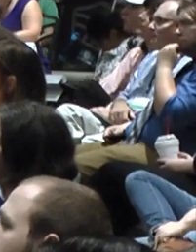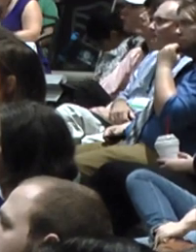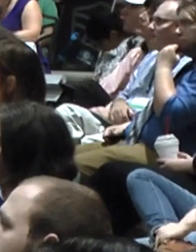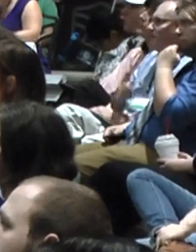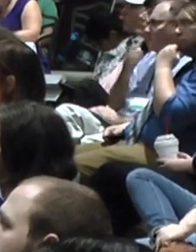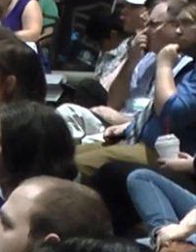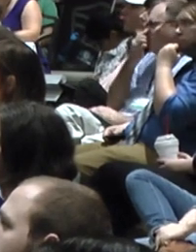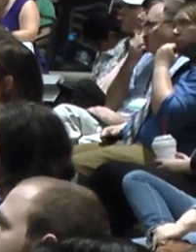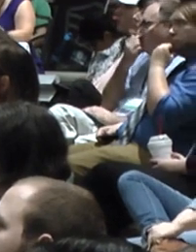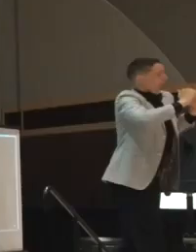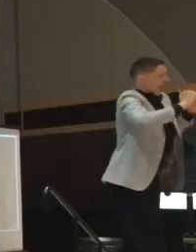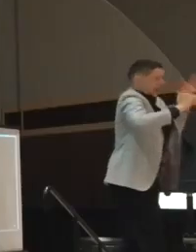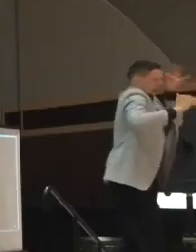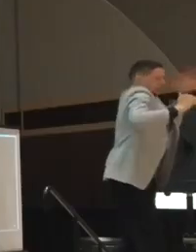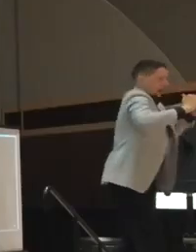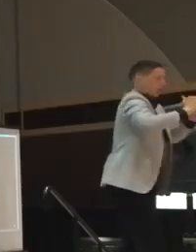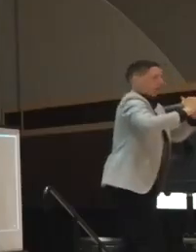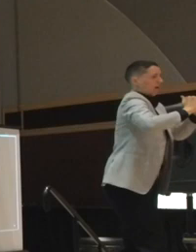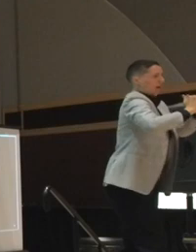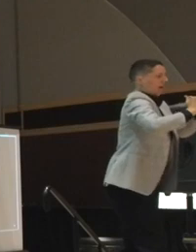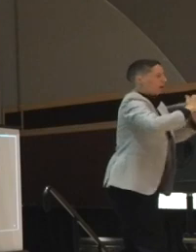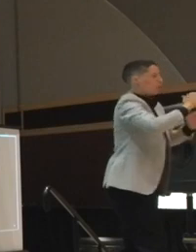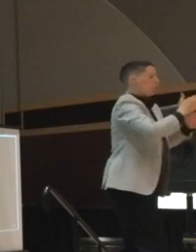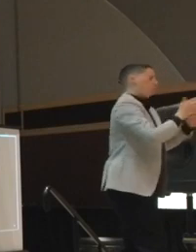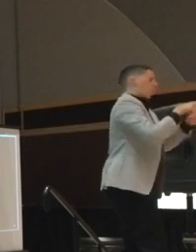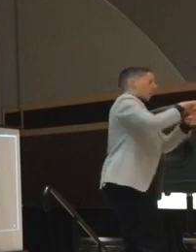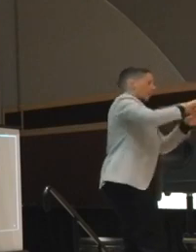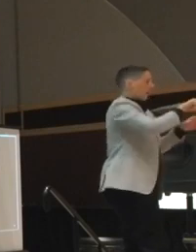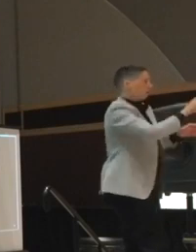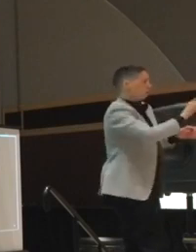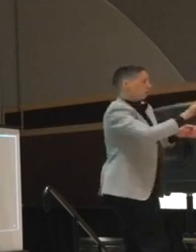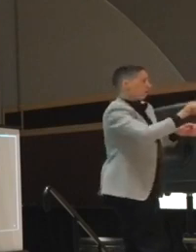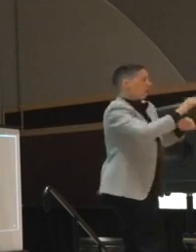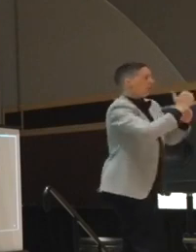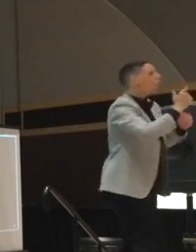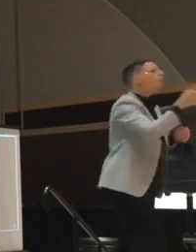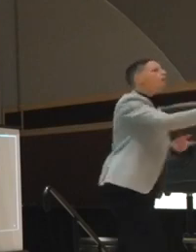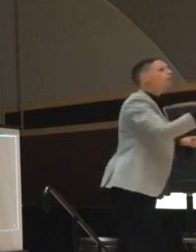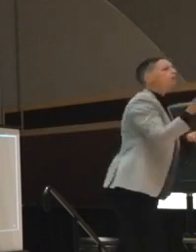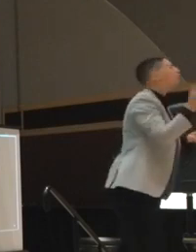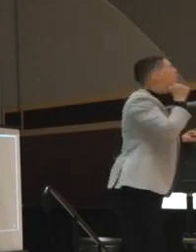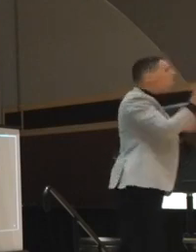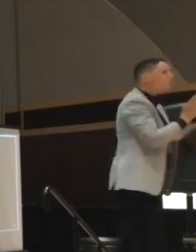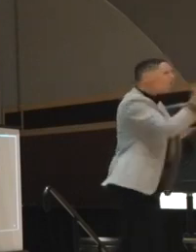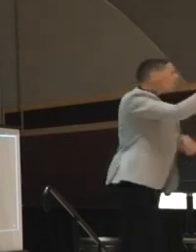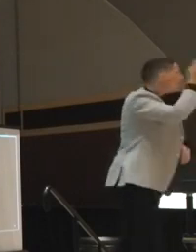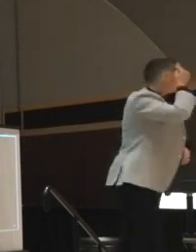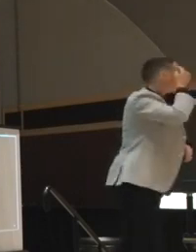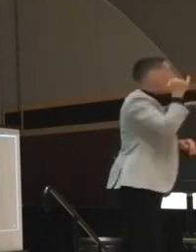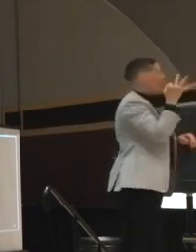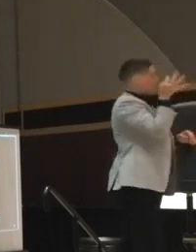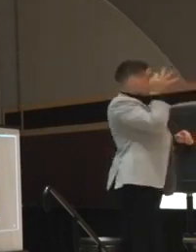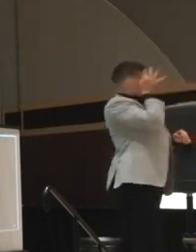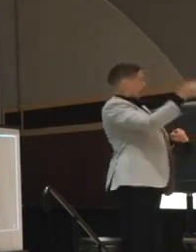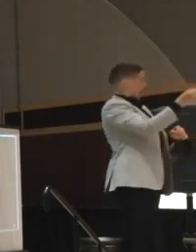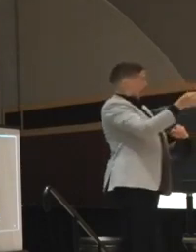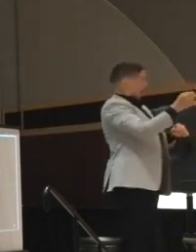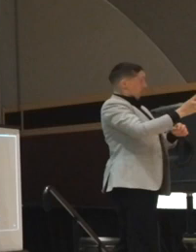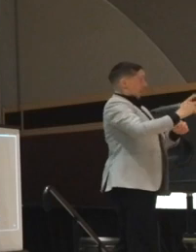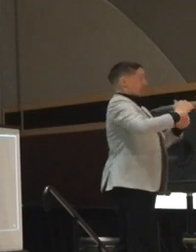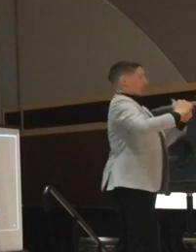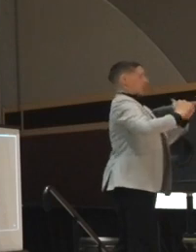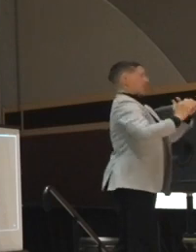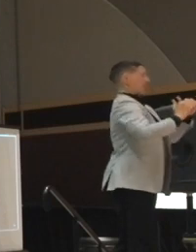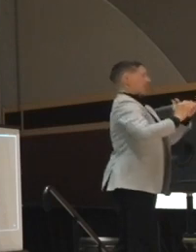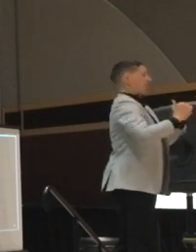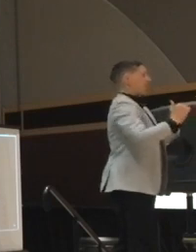barely. What would you do? Don't overthink this one. All right, you want to look at it and imagine